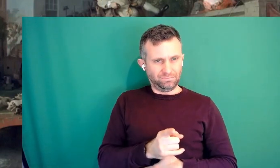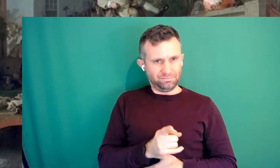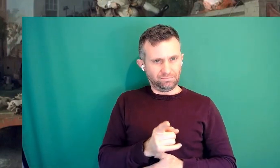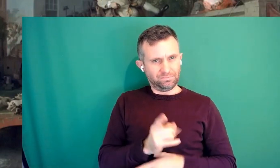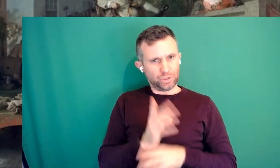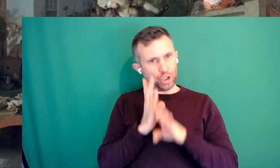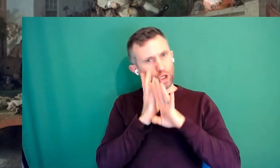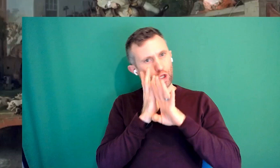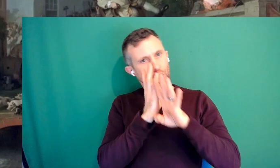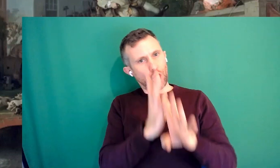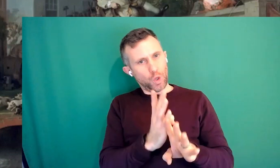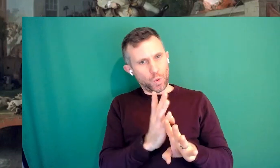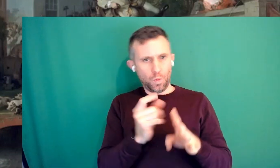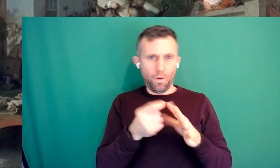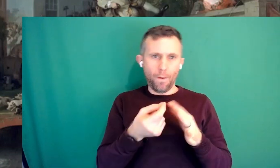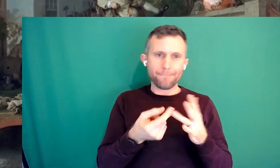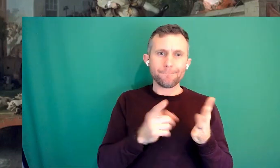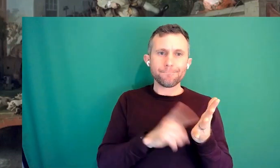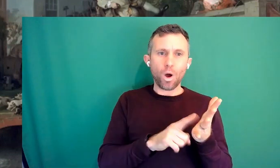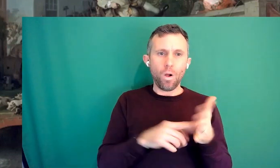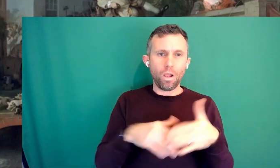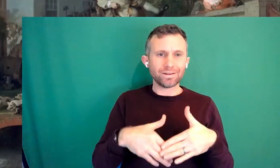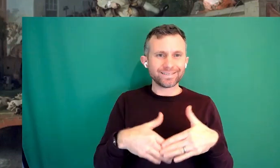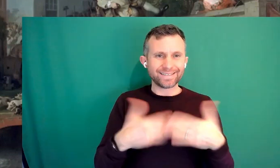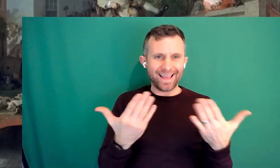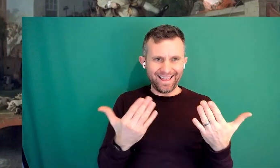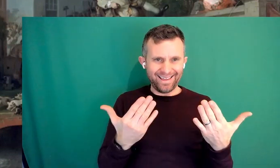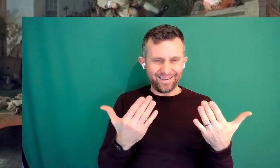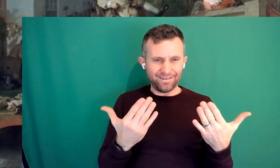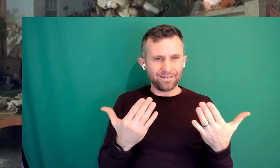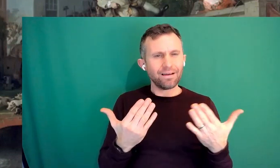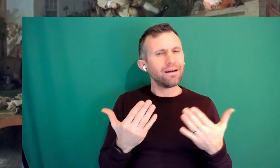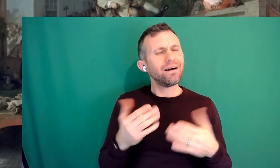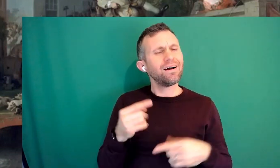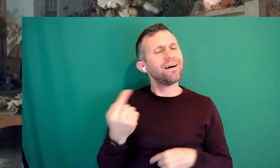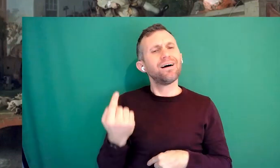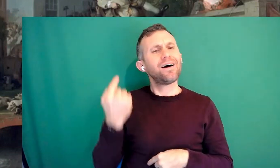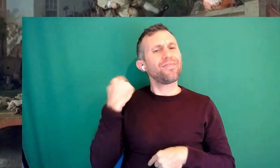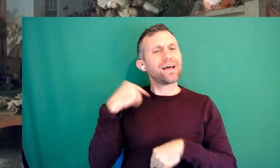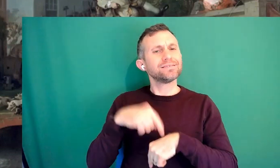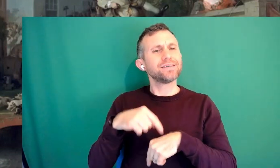breaking out as the people are still not happy.